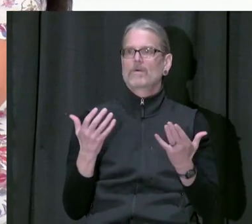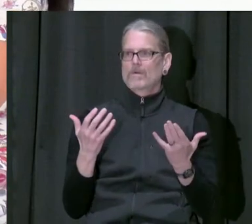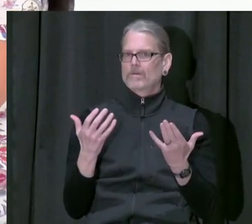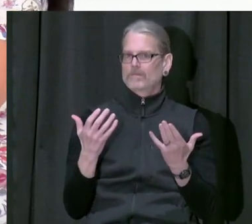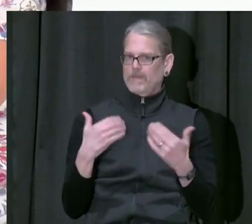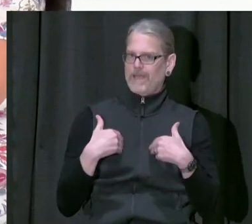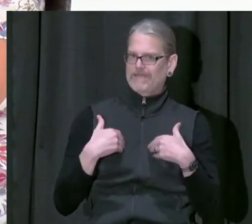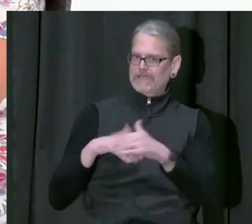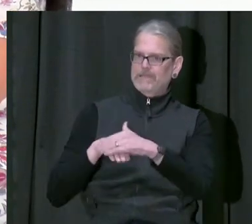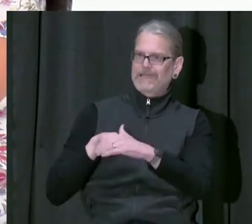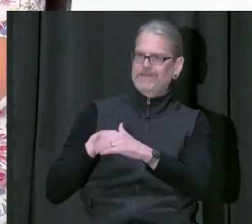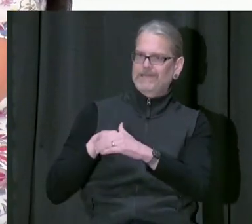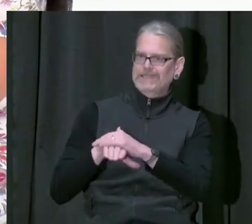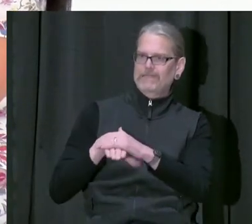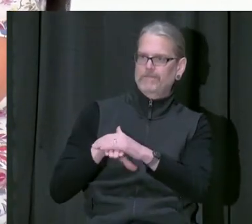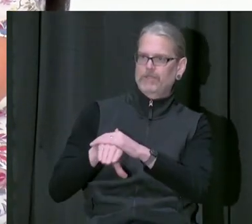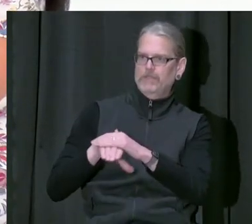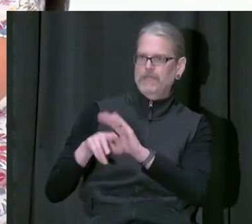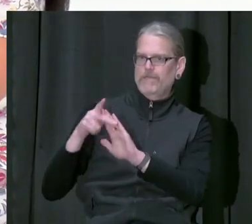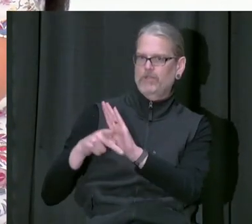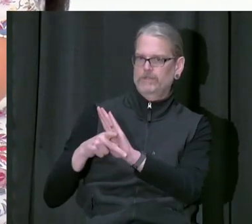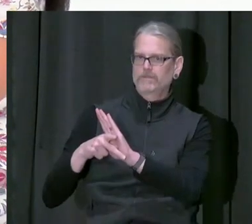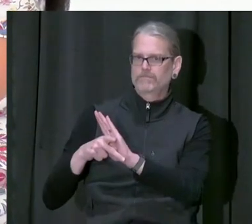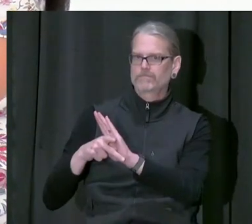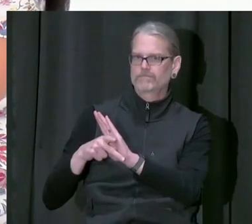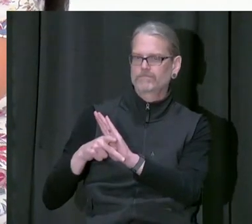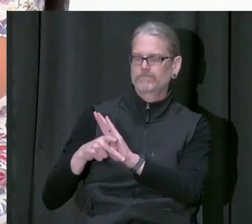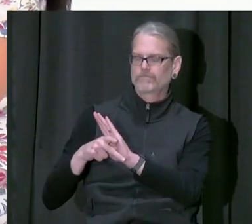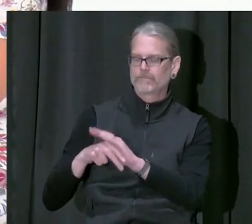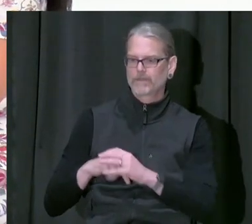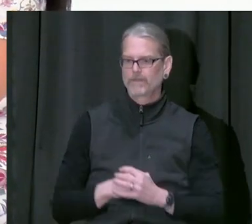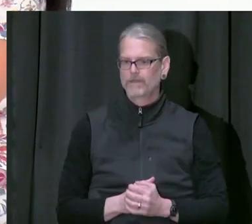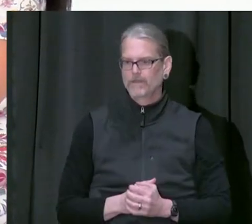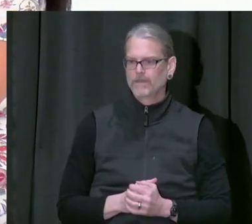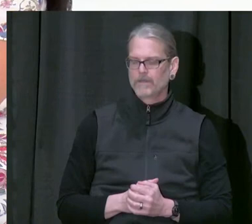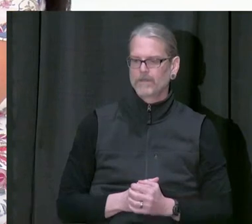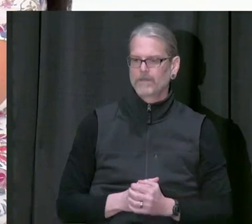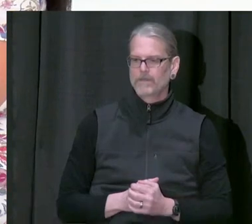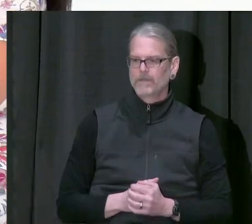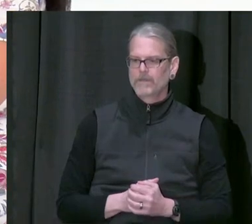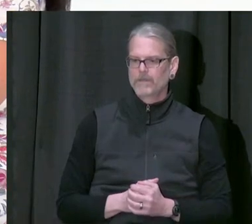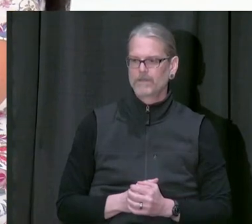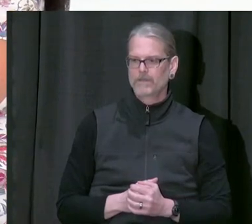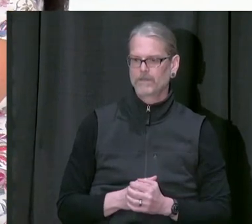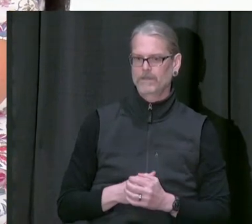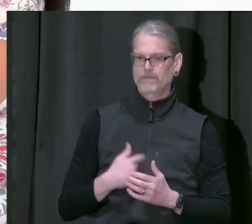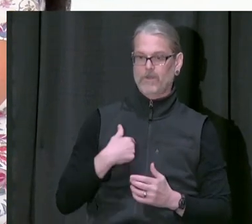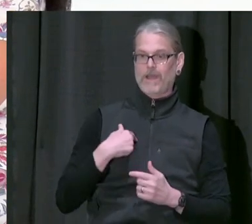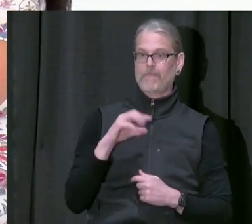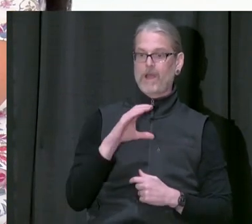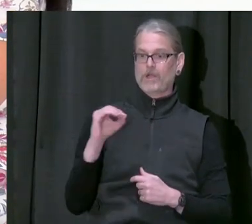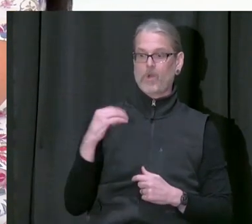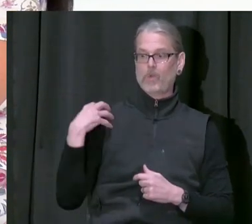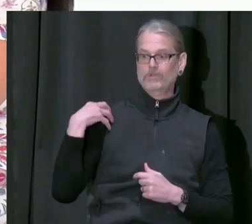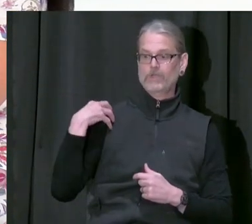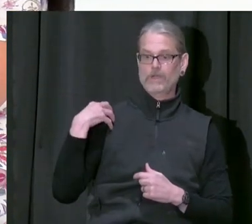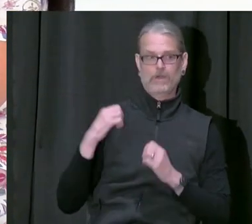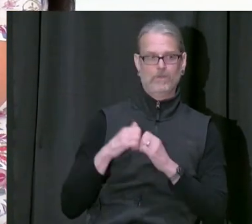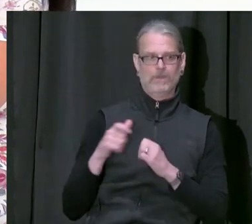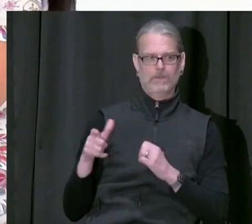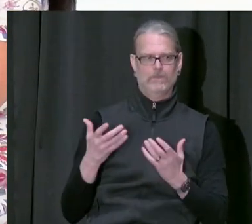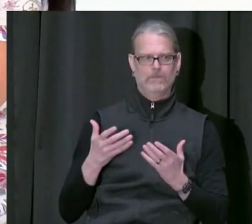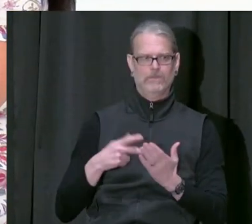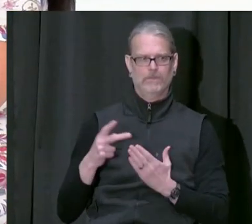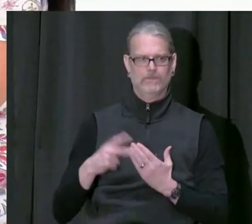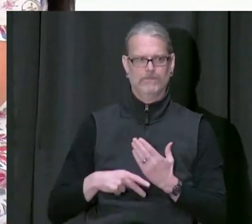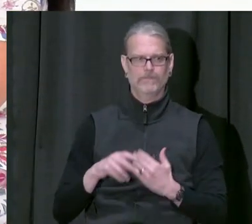having an accessibility policy. I'm leading with disability.in. I'm a co-chair for the accessibility program.